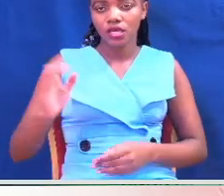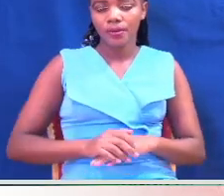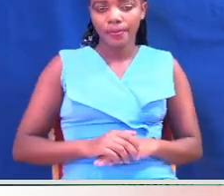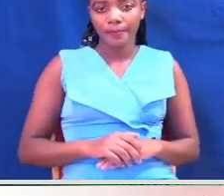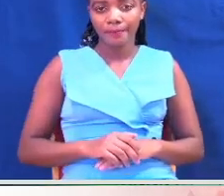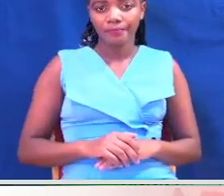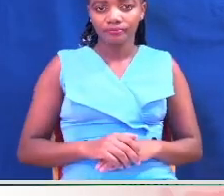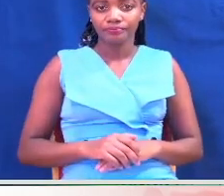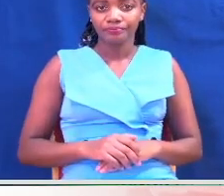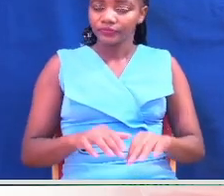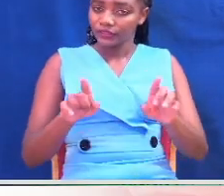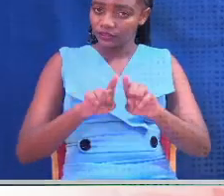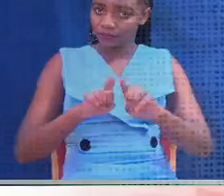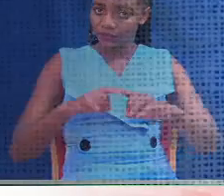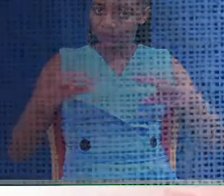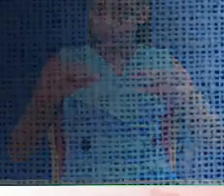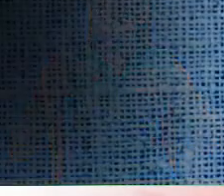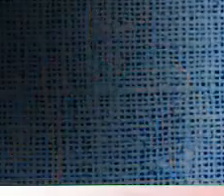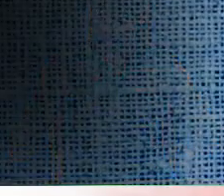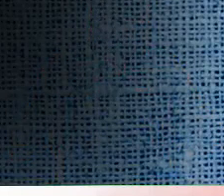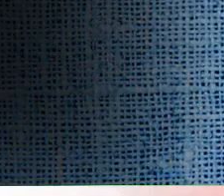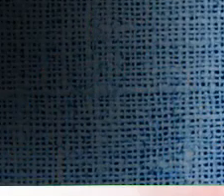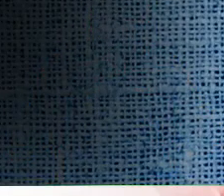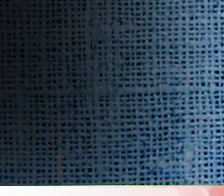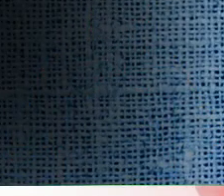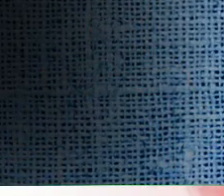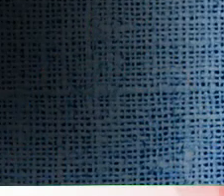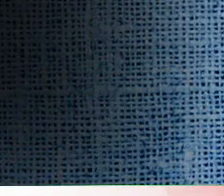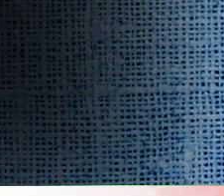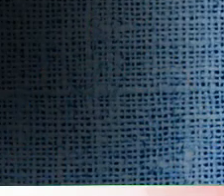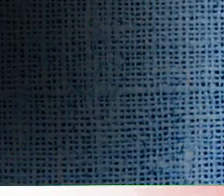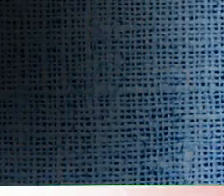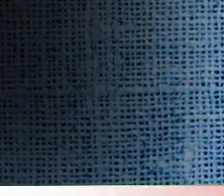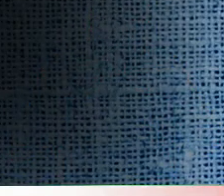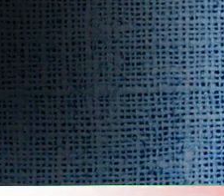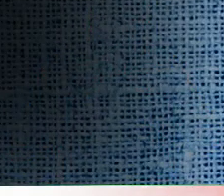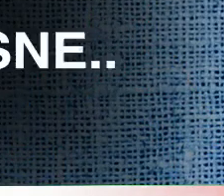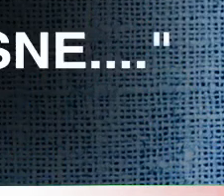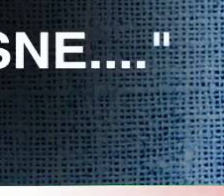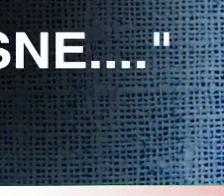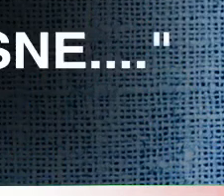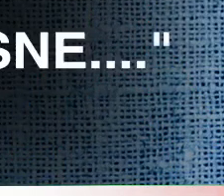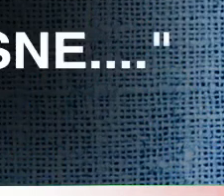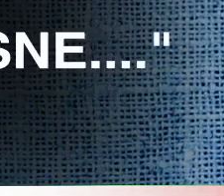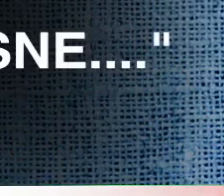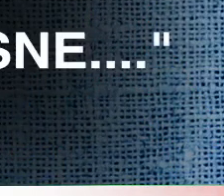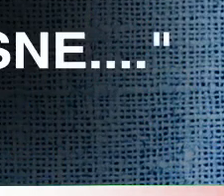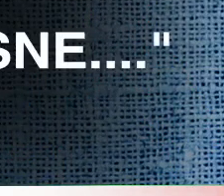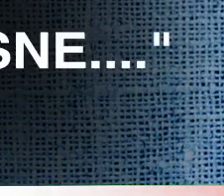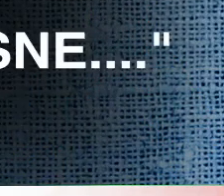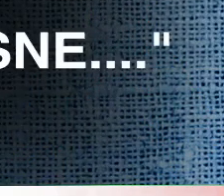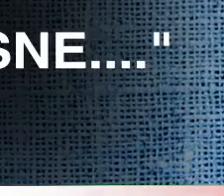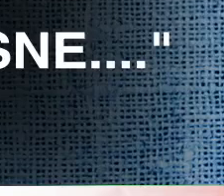CBC. The teacher's employer also wants all 844 and CBC students to take a Bachelor of Arts